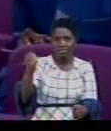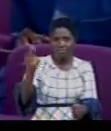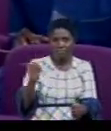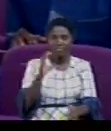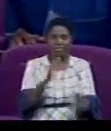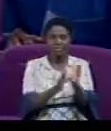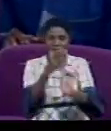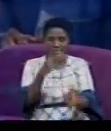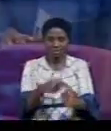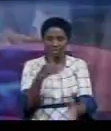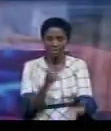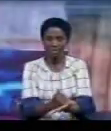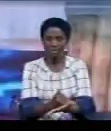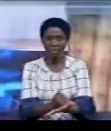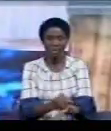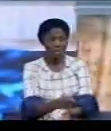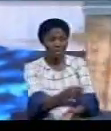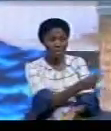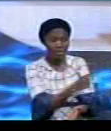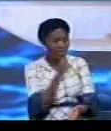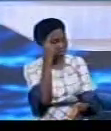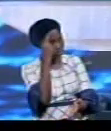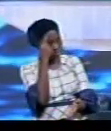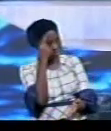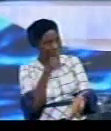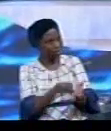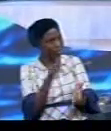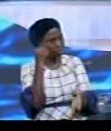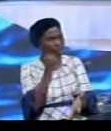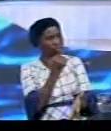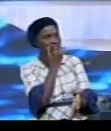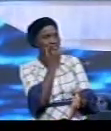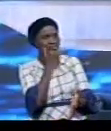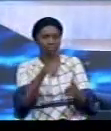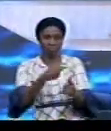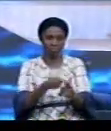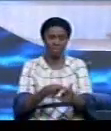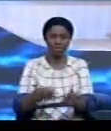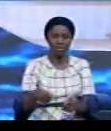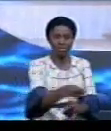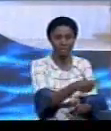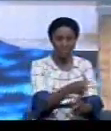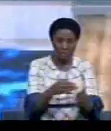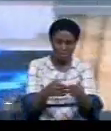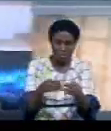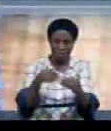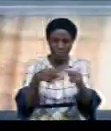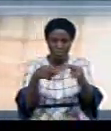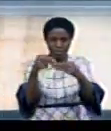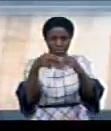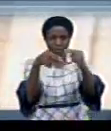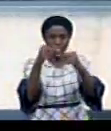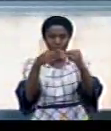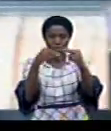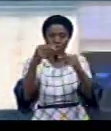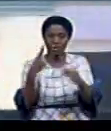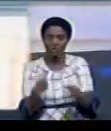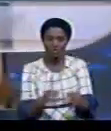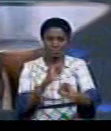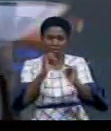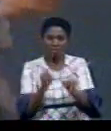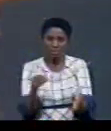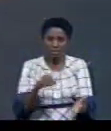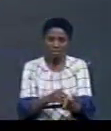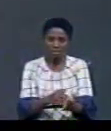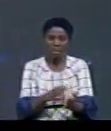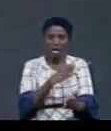They thought it was a mistake, and they set up the Dagon again. By the time they came back the